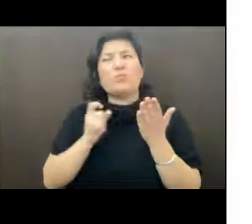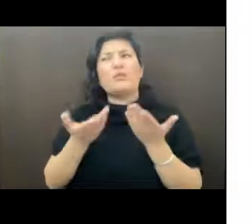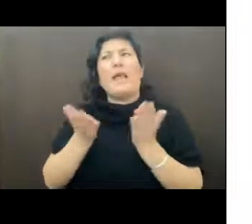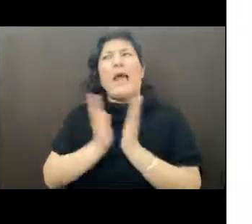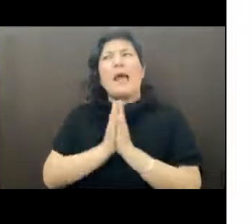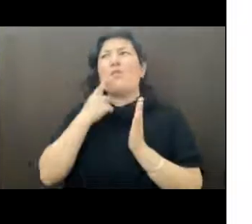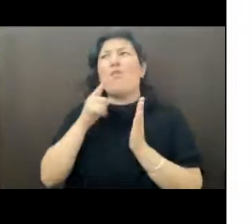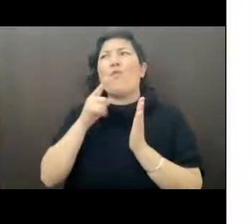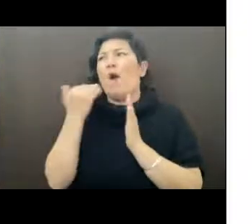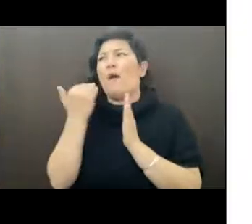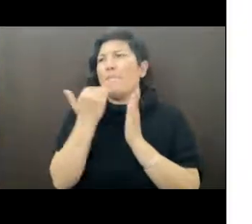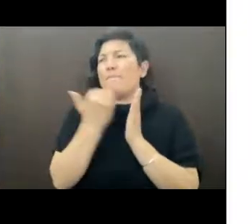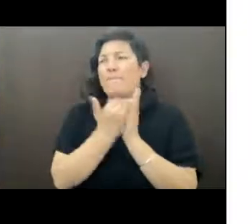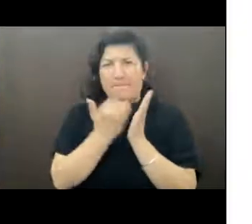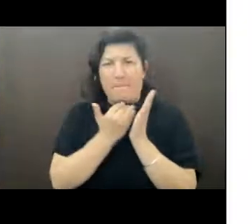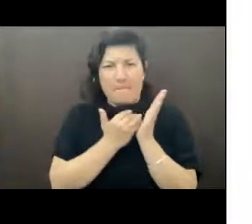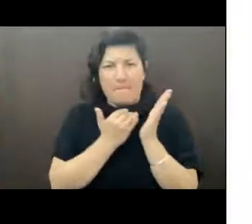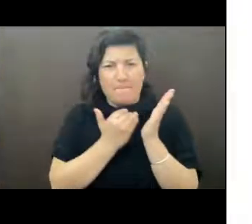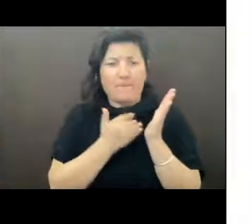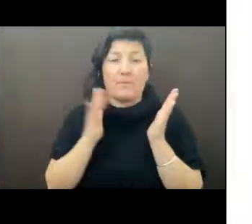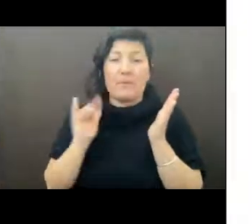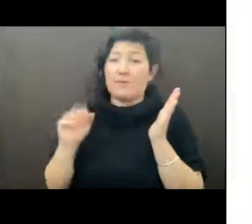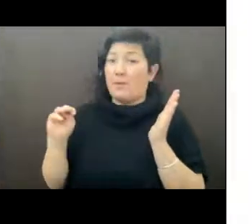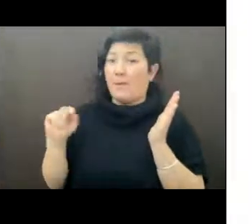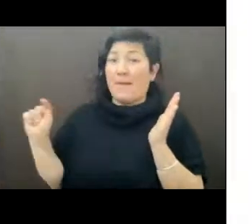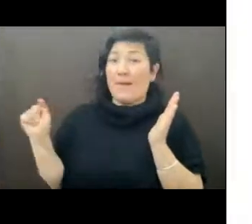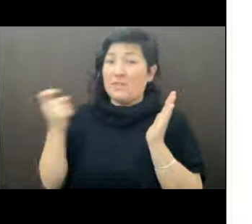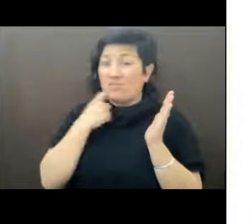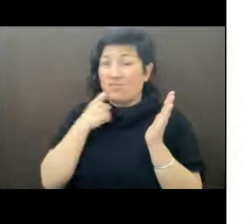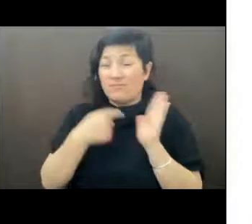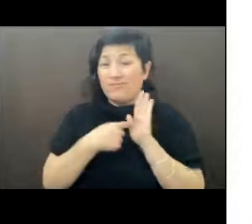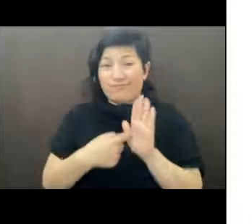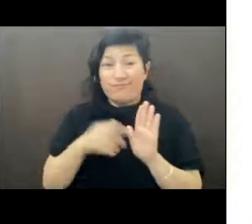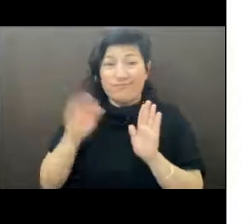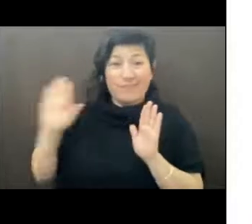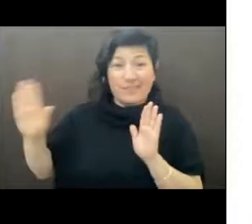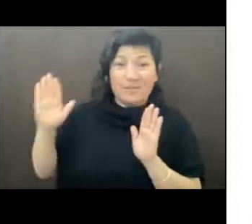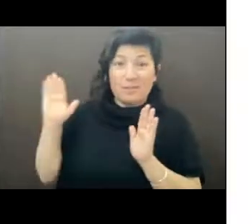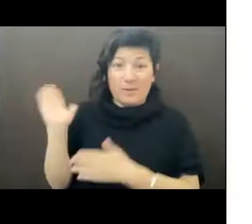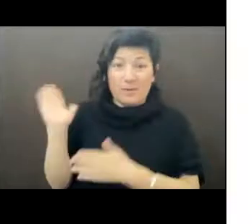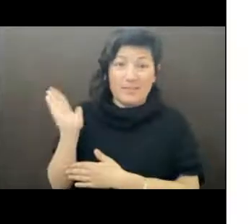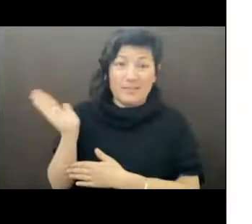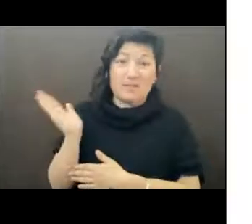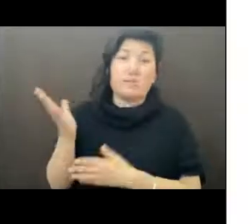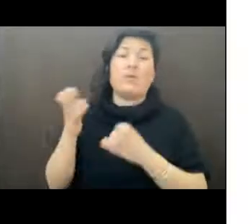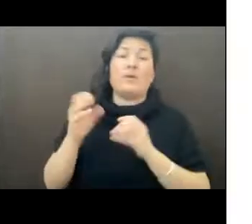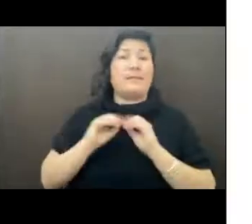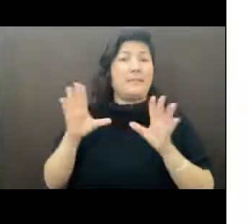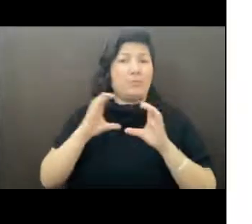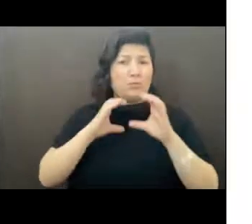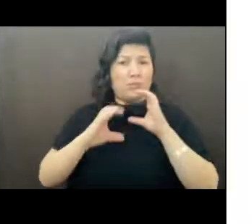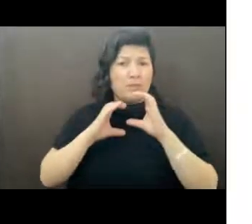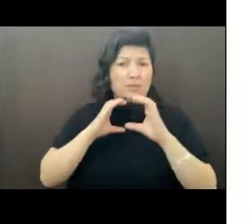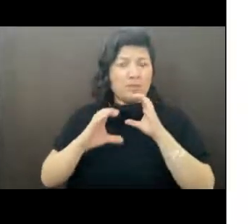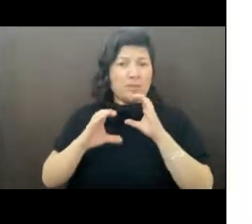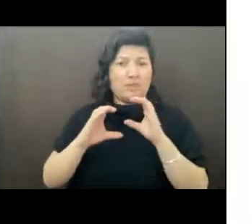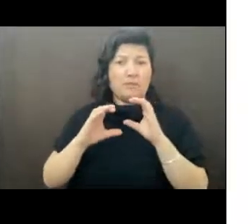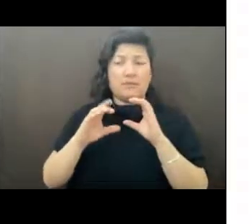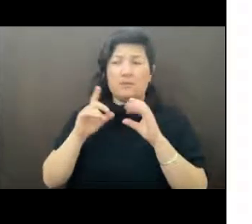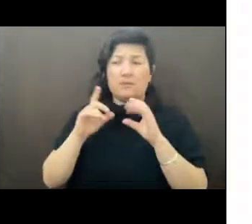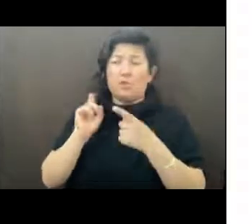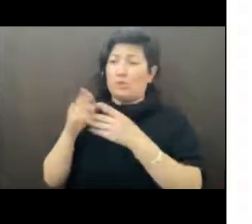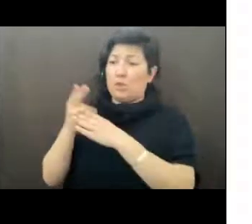And in fact, that's what Matt just gave you in his presentation. We want clear communication to the end user